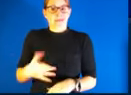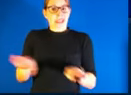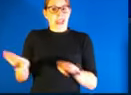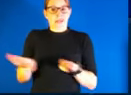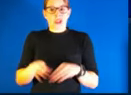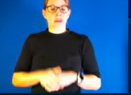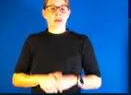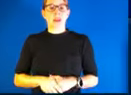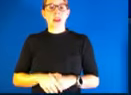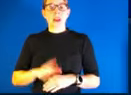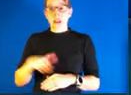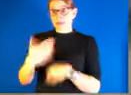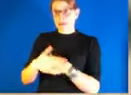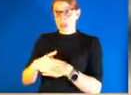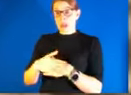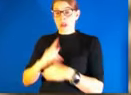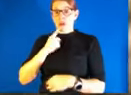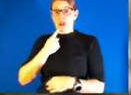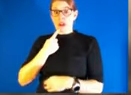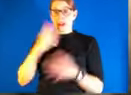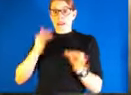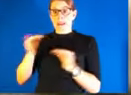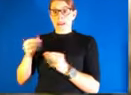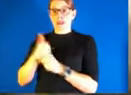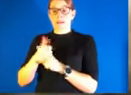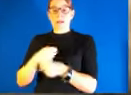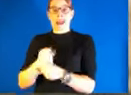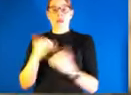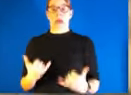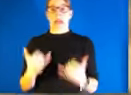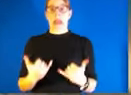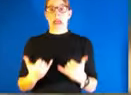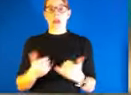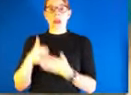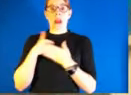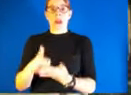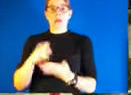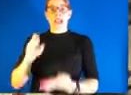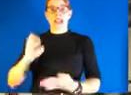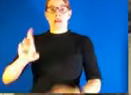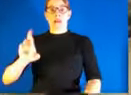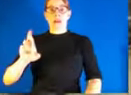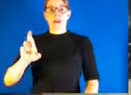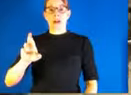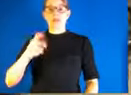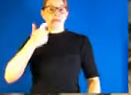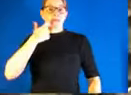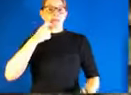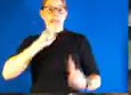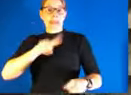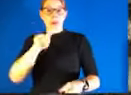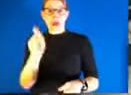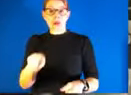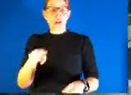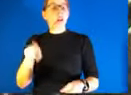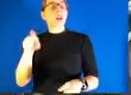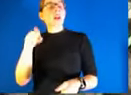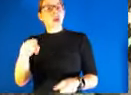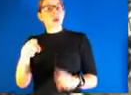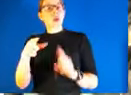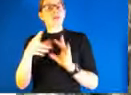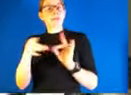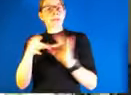what type of critical decisions that you're making right now to help the ERs? And you just answered the question. So I hear you saying that,